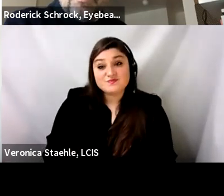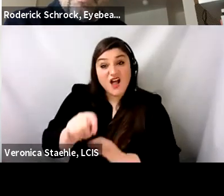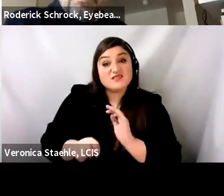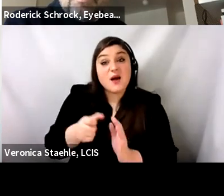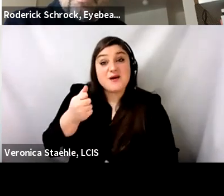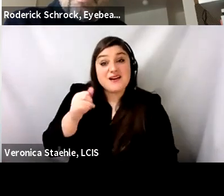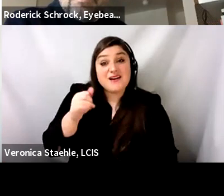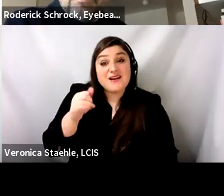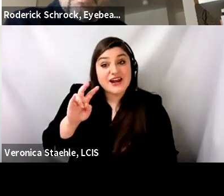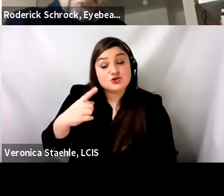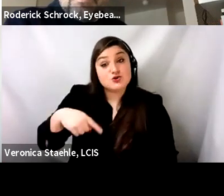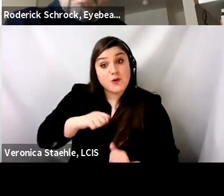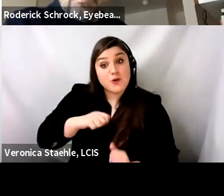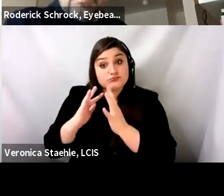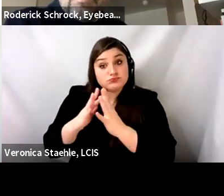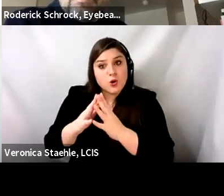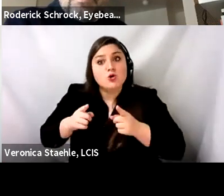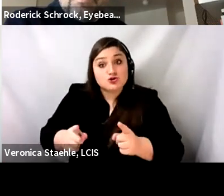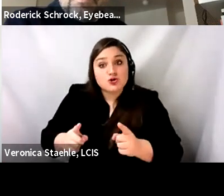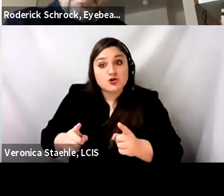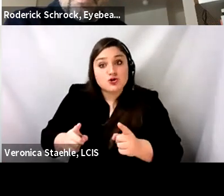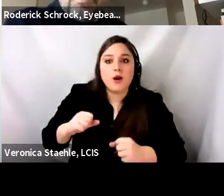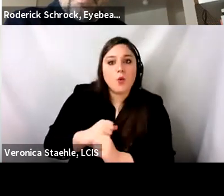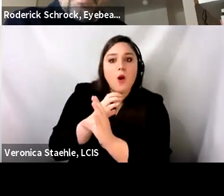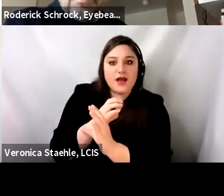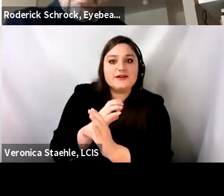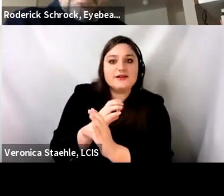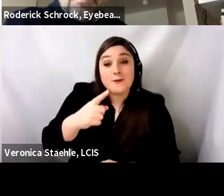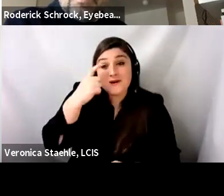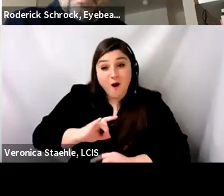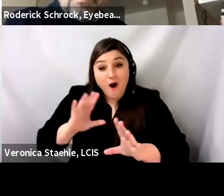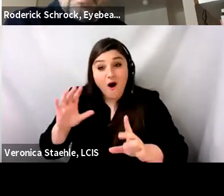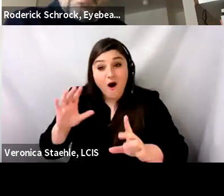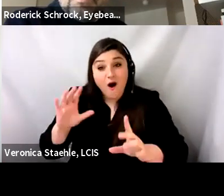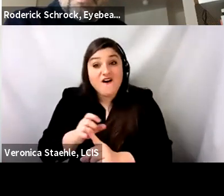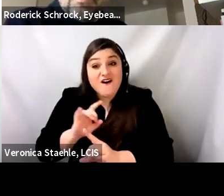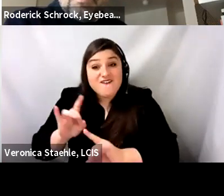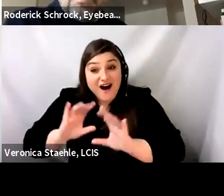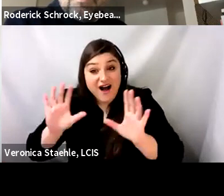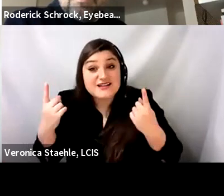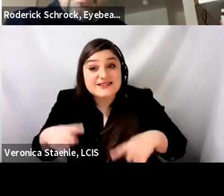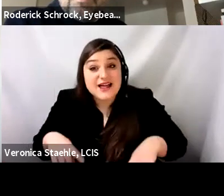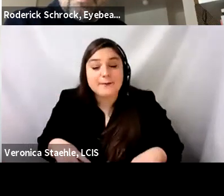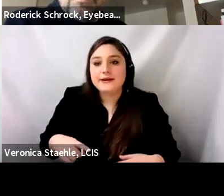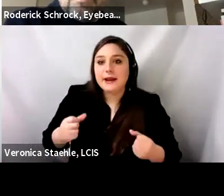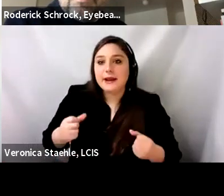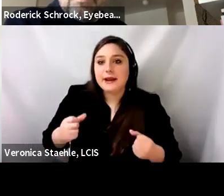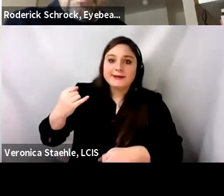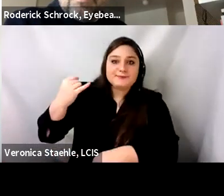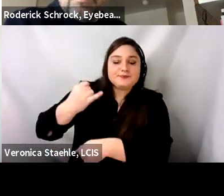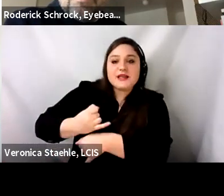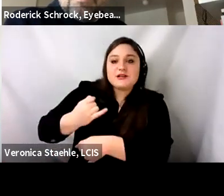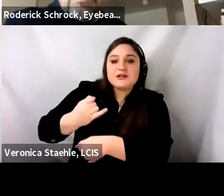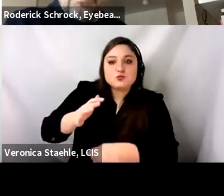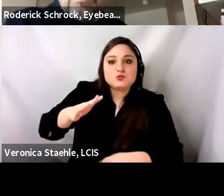community, both socially and infrastructure, violence, and institutions that were